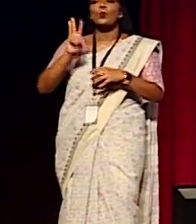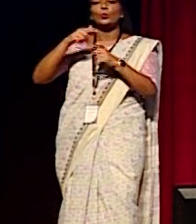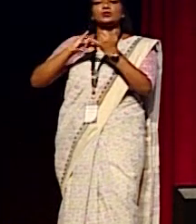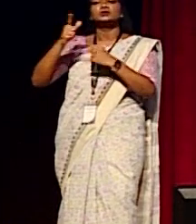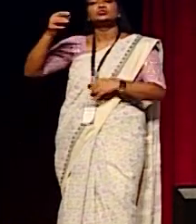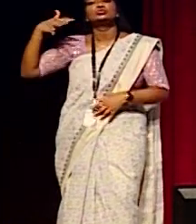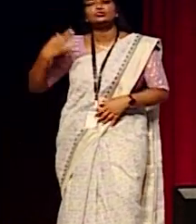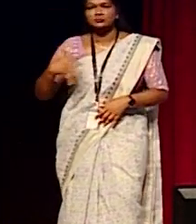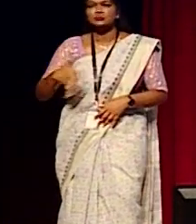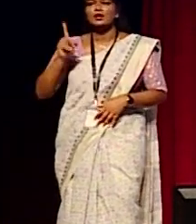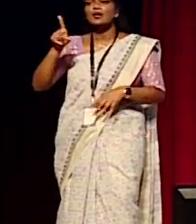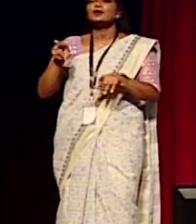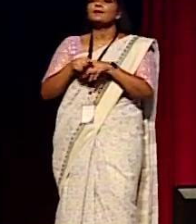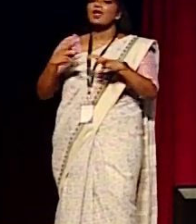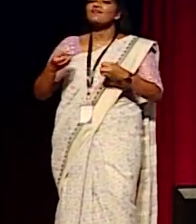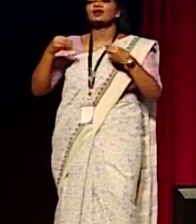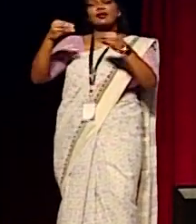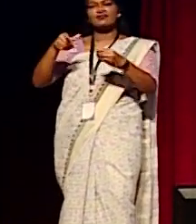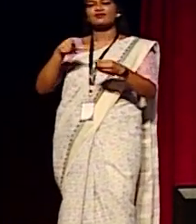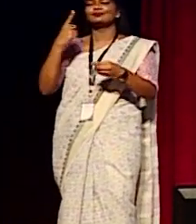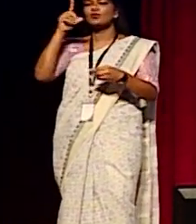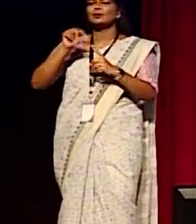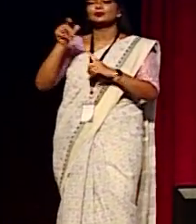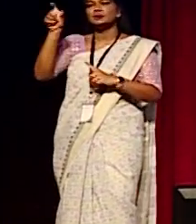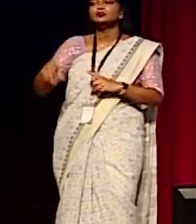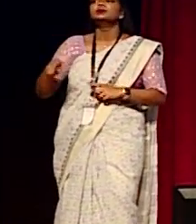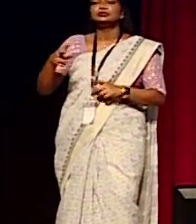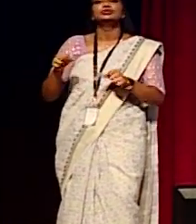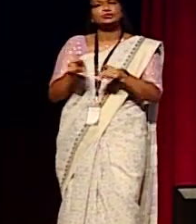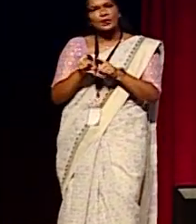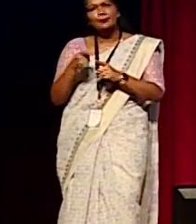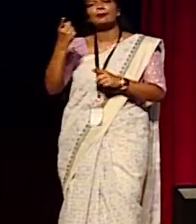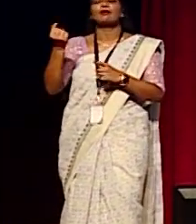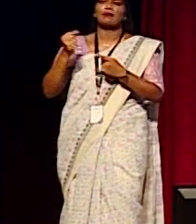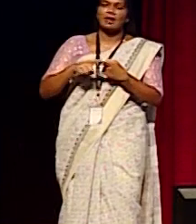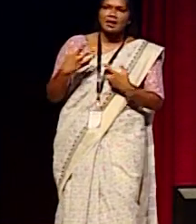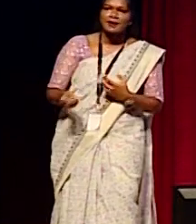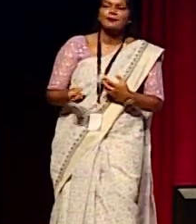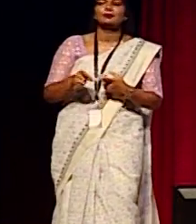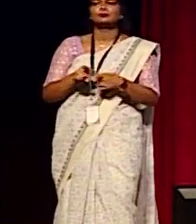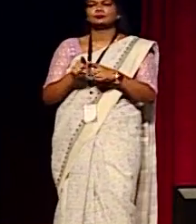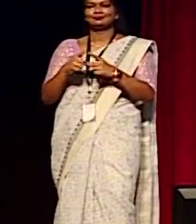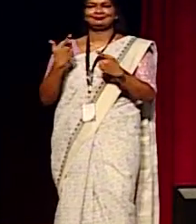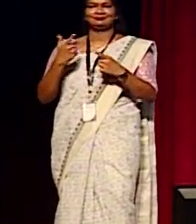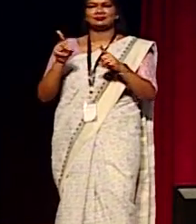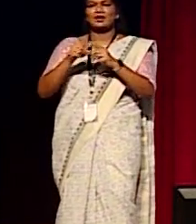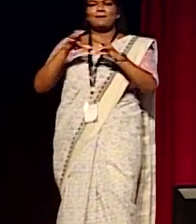inexpensive replicas, and provide them to patients. And that's exactly what they did, procured artificial limbs from